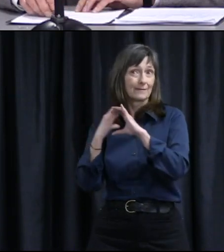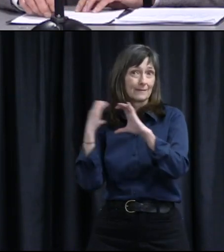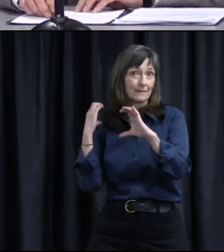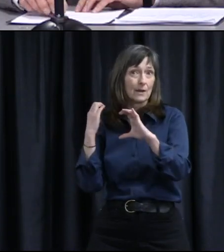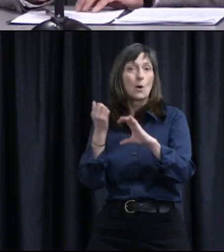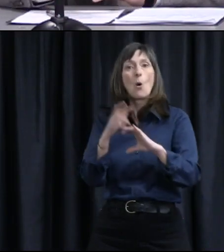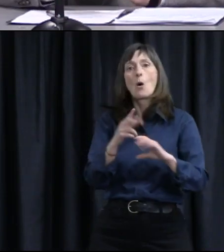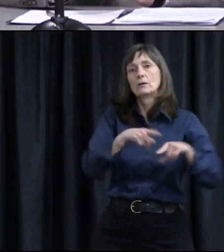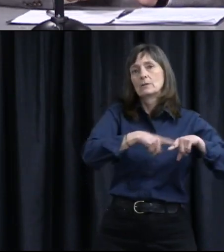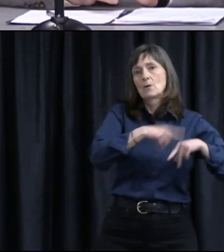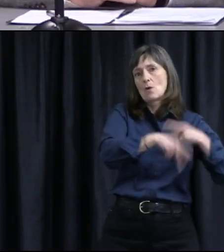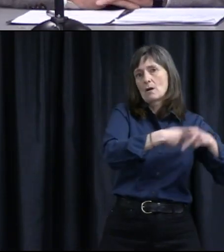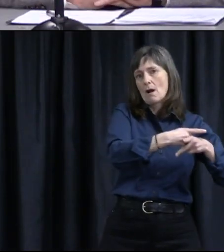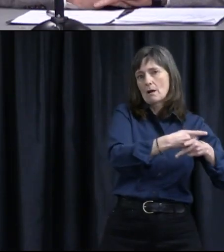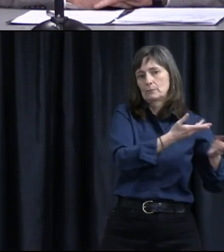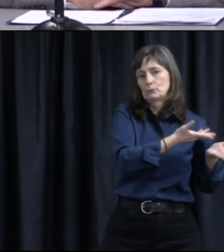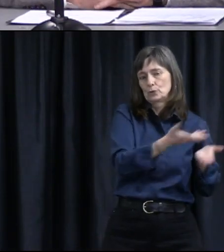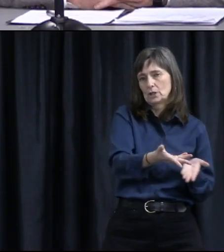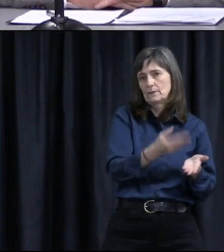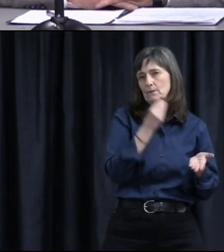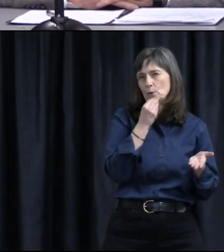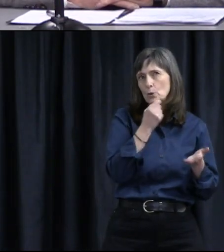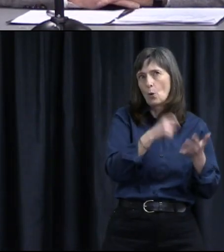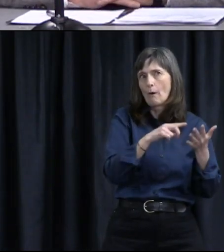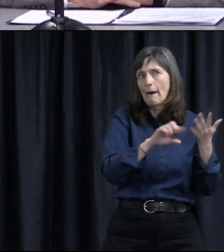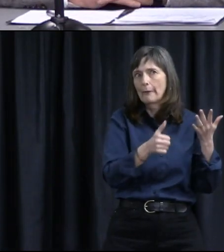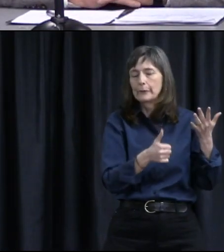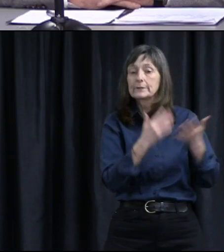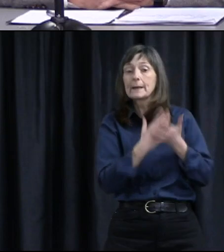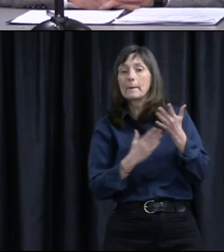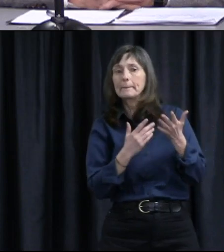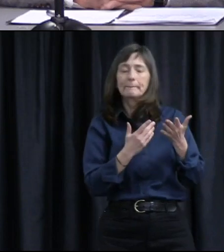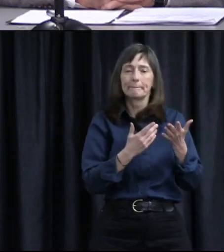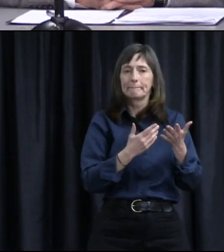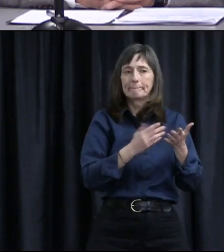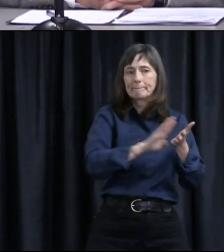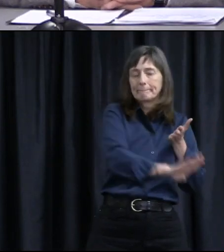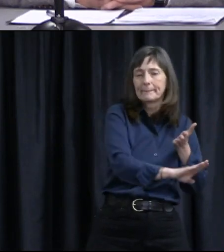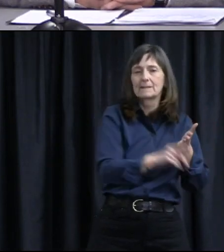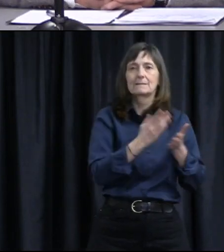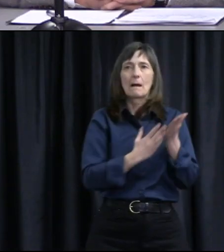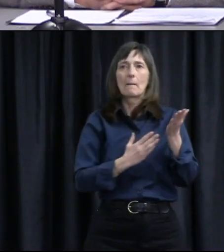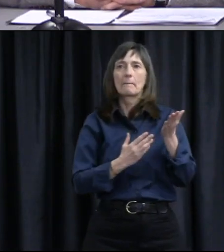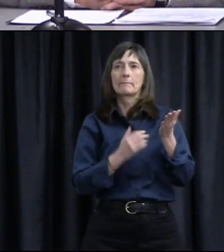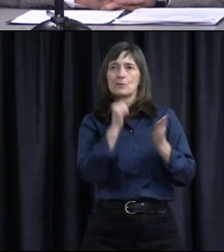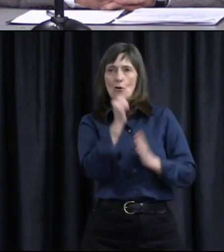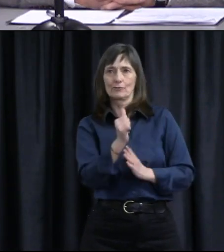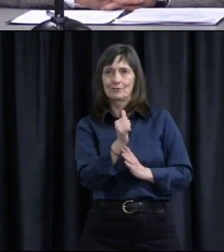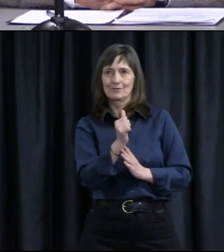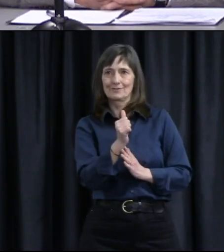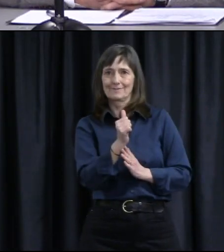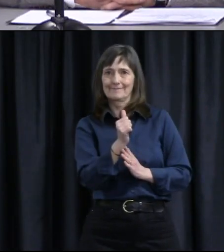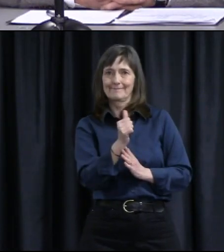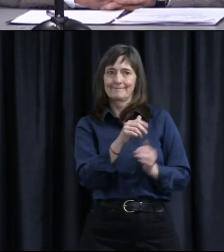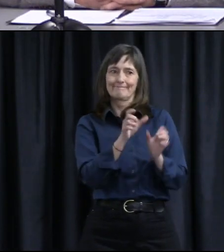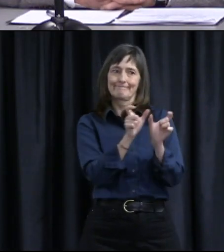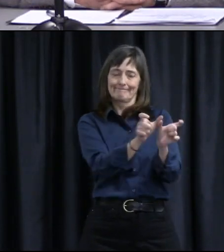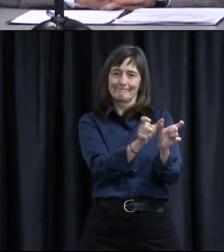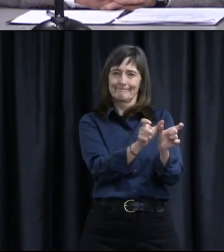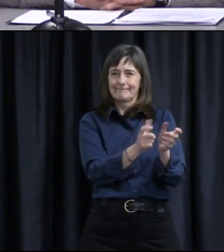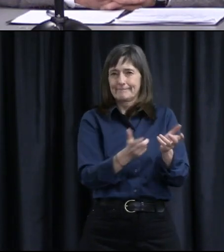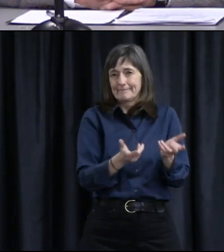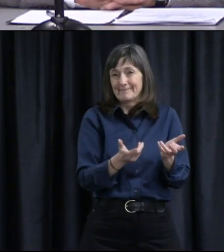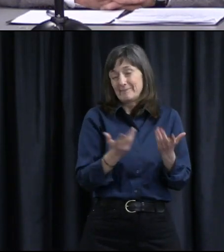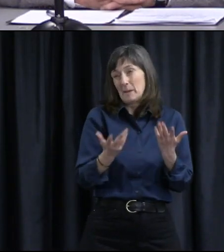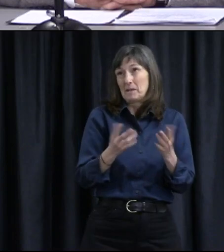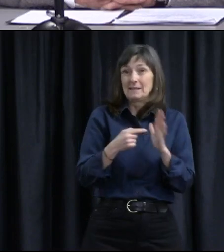what type of freight they may be carrying? In other words, for lack of a better term, would somebody carrying food get a free pass, whereby somebody who's carrying, say,